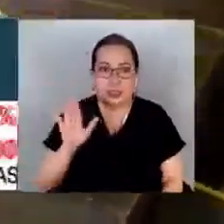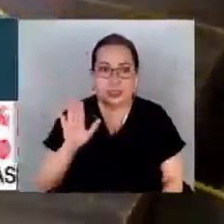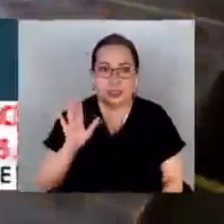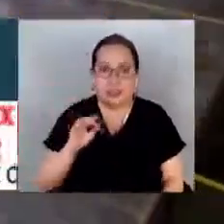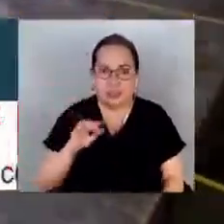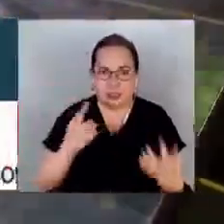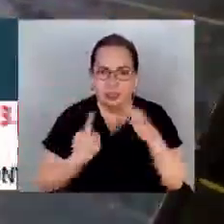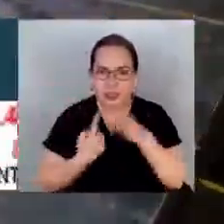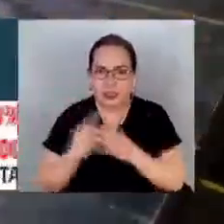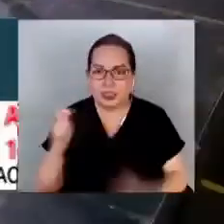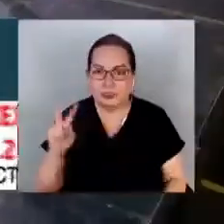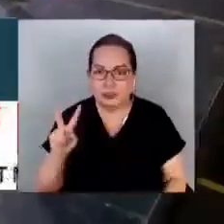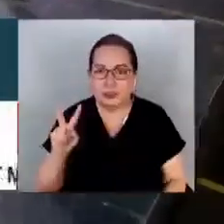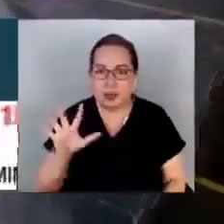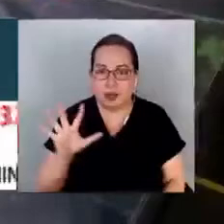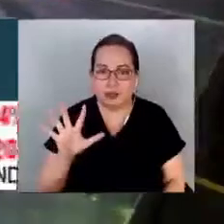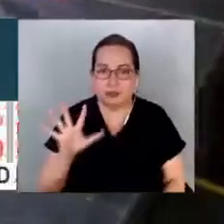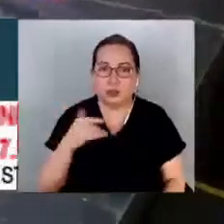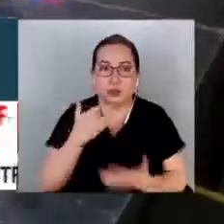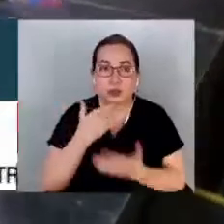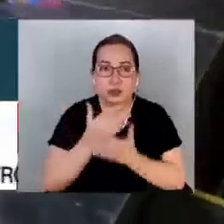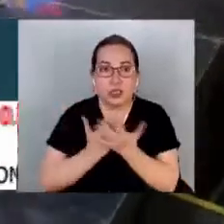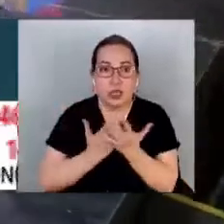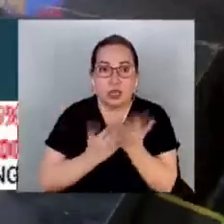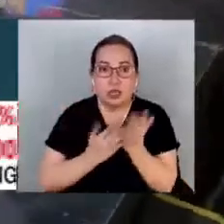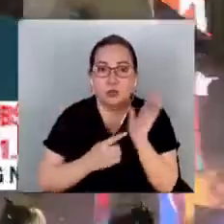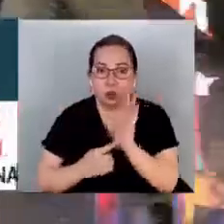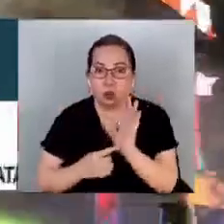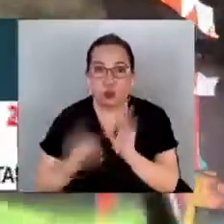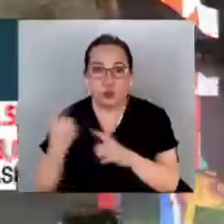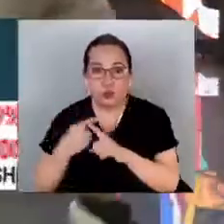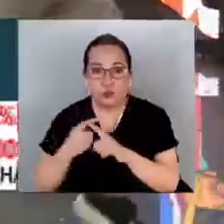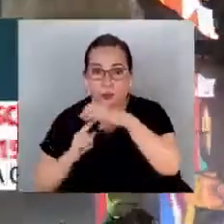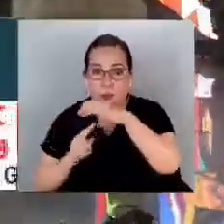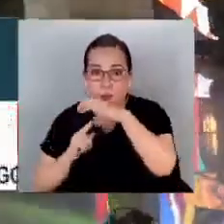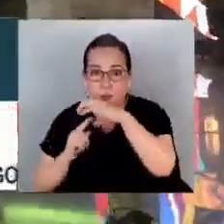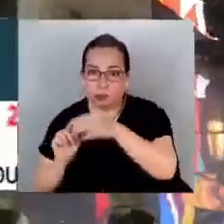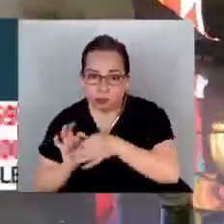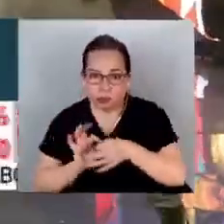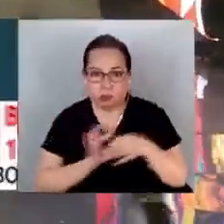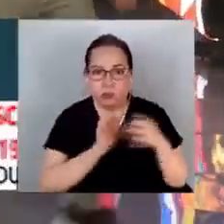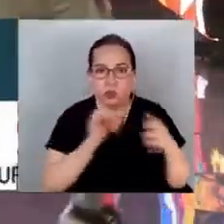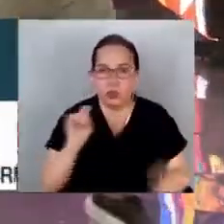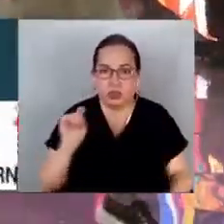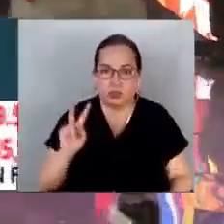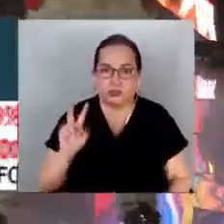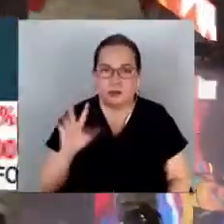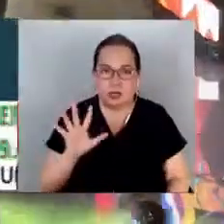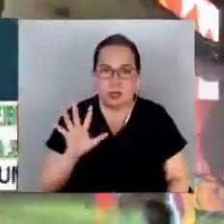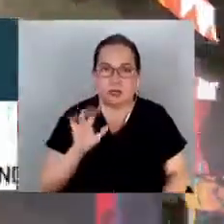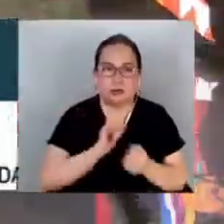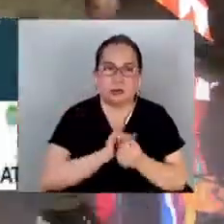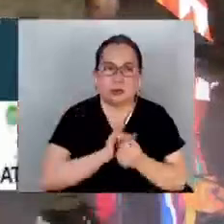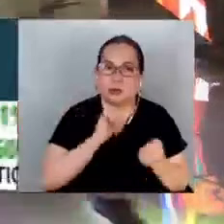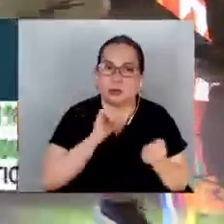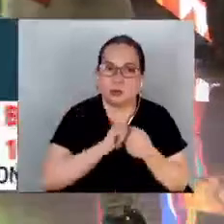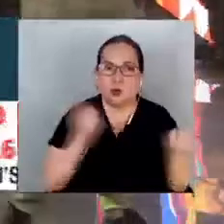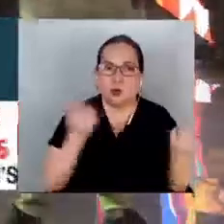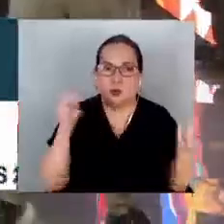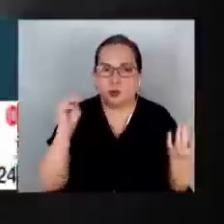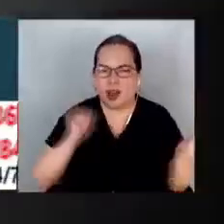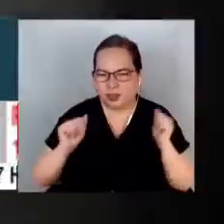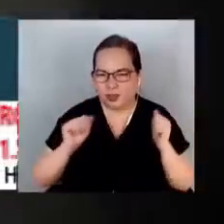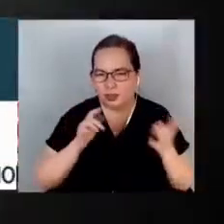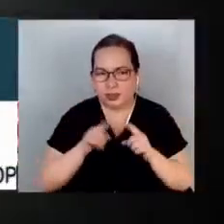brings together some of the Kapamilya Network's biggest performers, including Martin Rivera, Jaja Padilla, and Gary